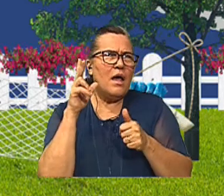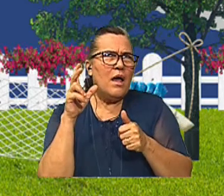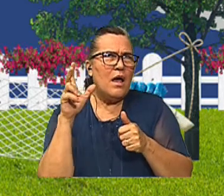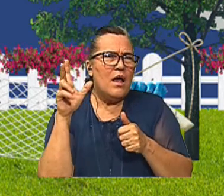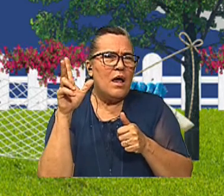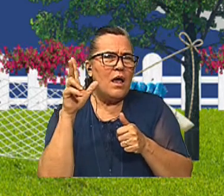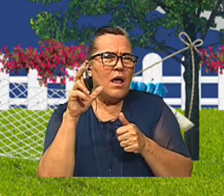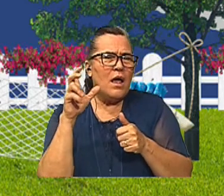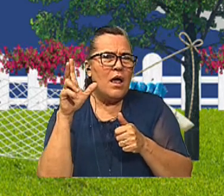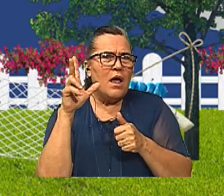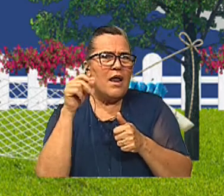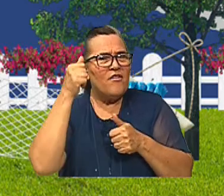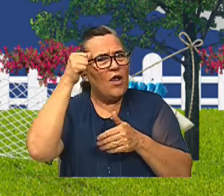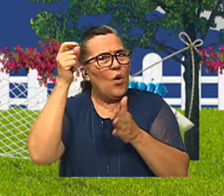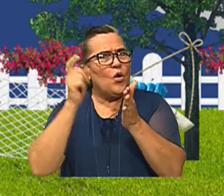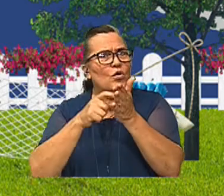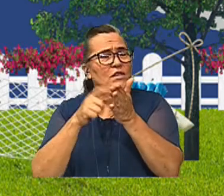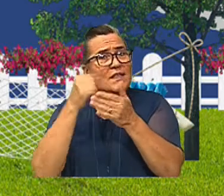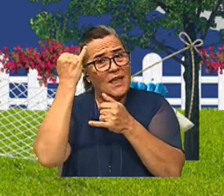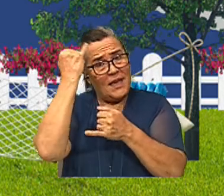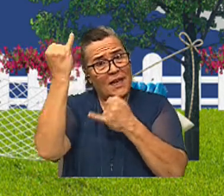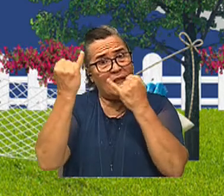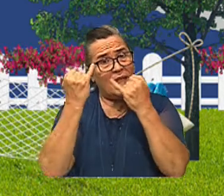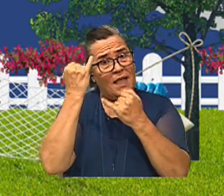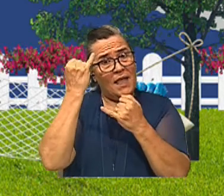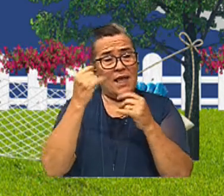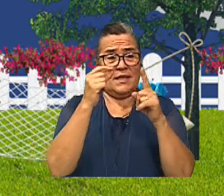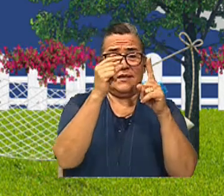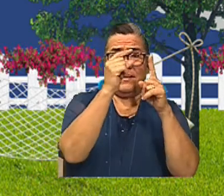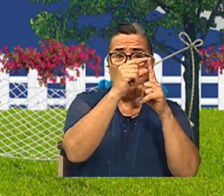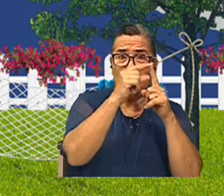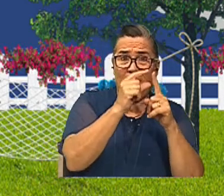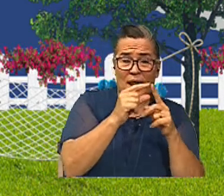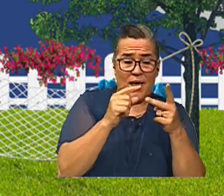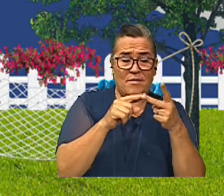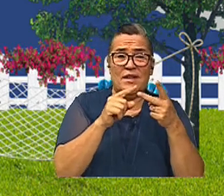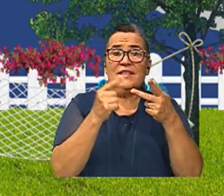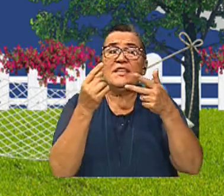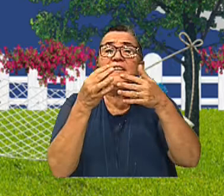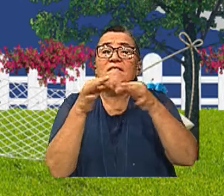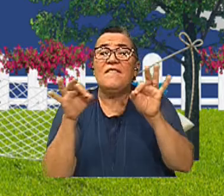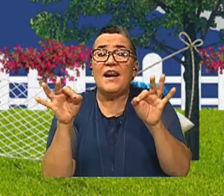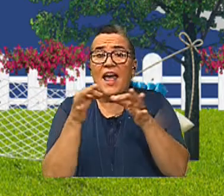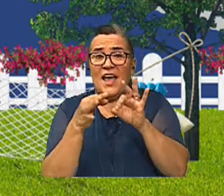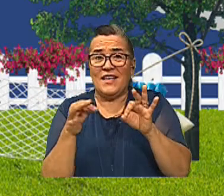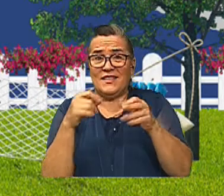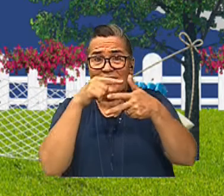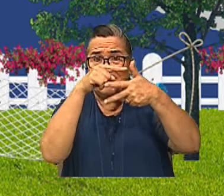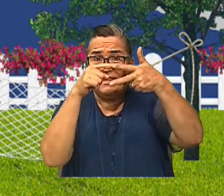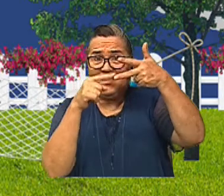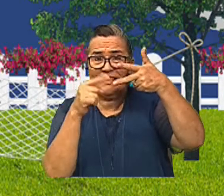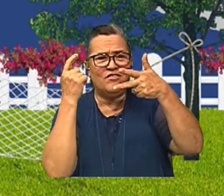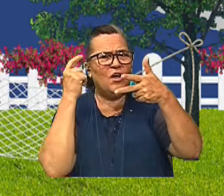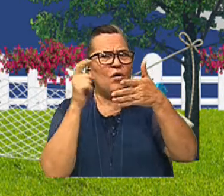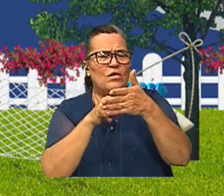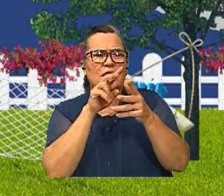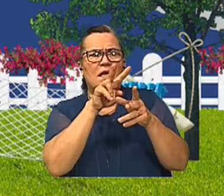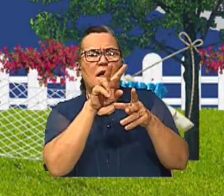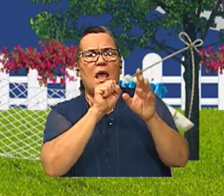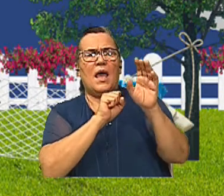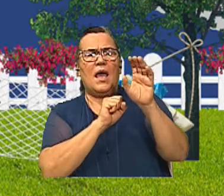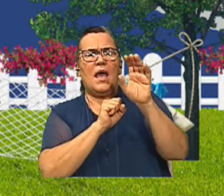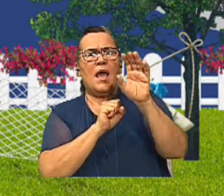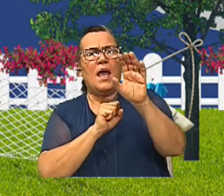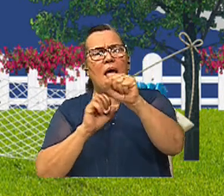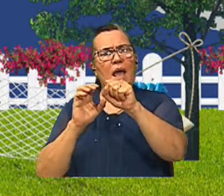recognize ideas, words, and phrases. Why? Because